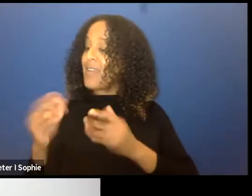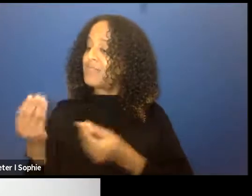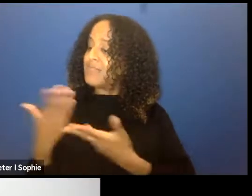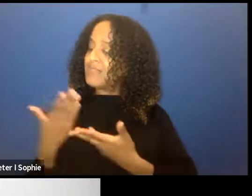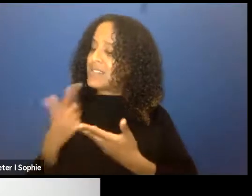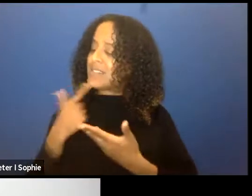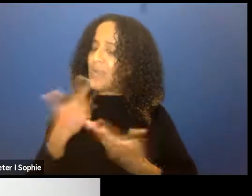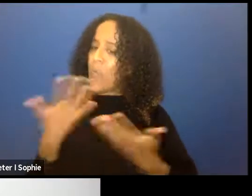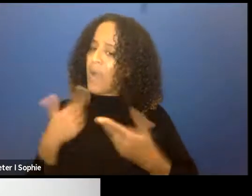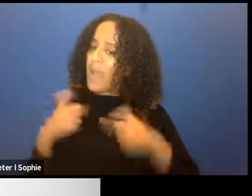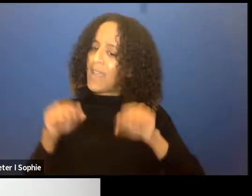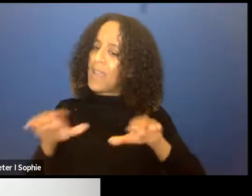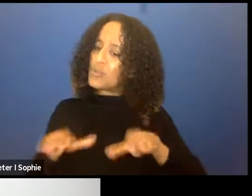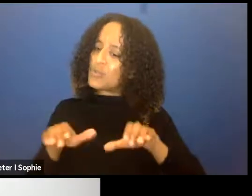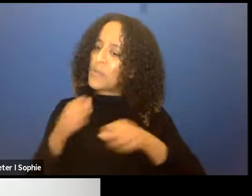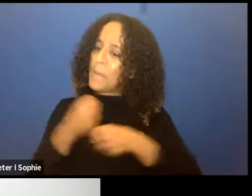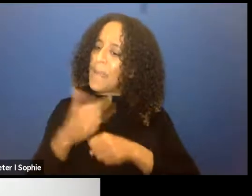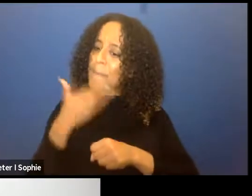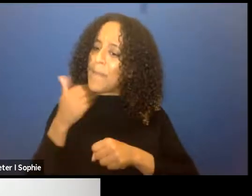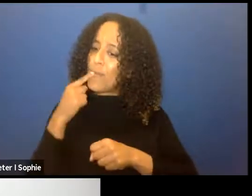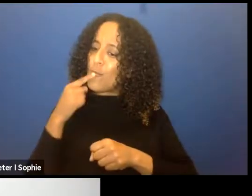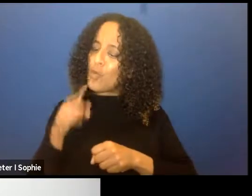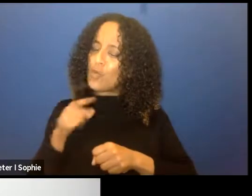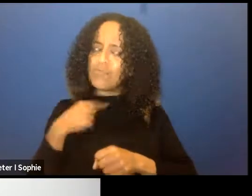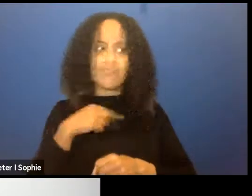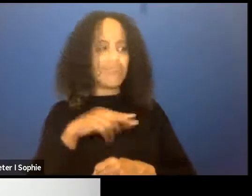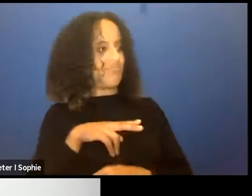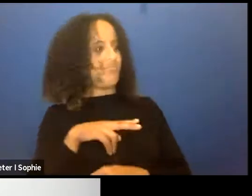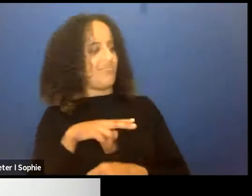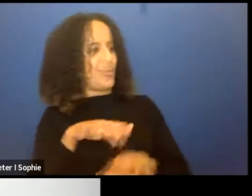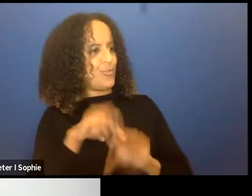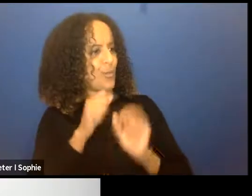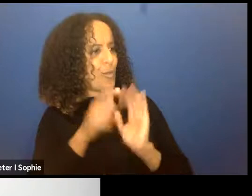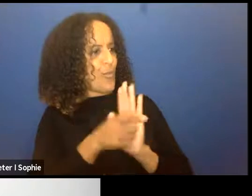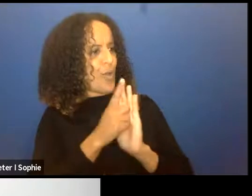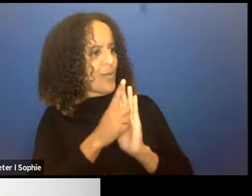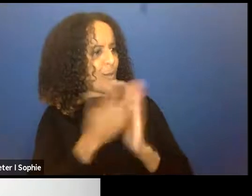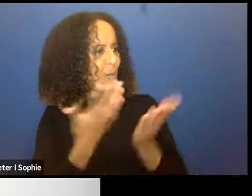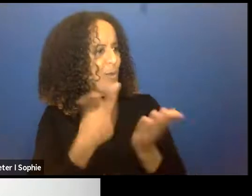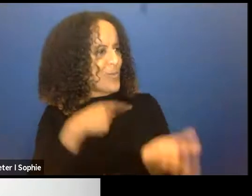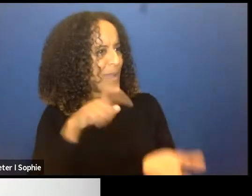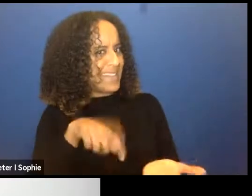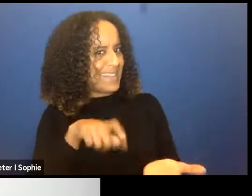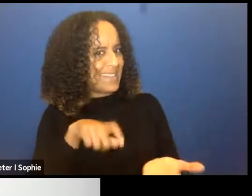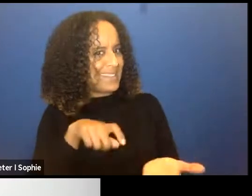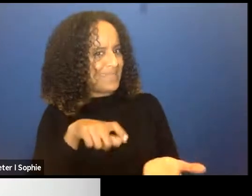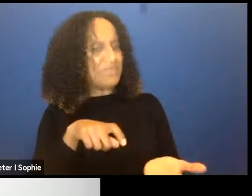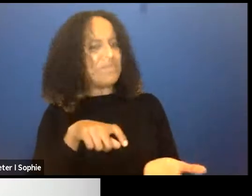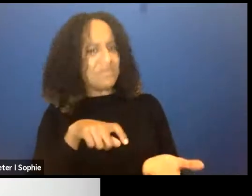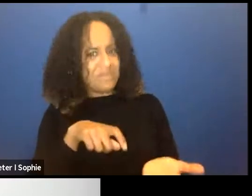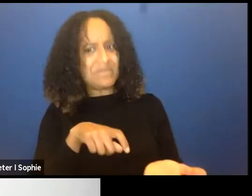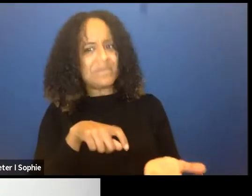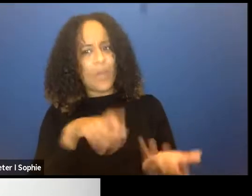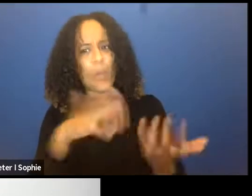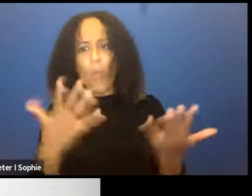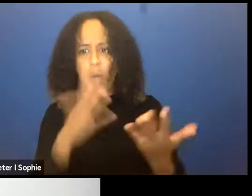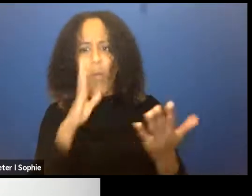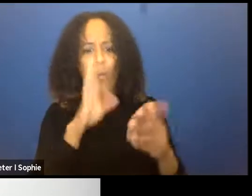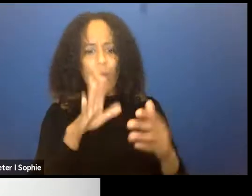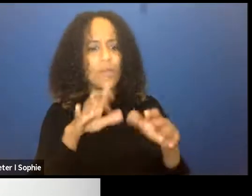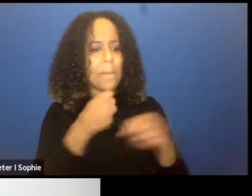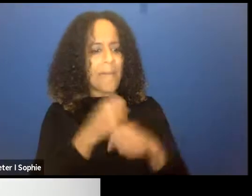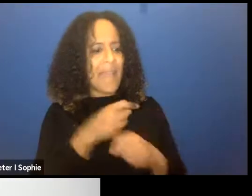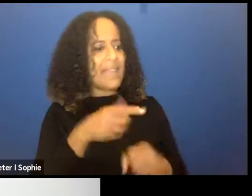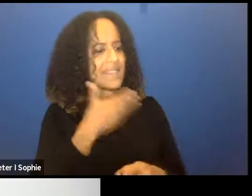do to actually make this better for you? I actually took a moment and said, what do I need? What will make this better? And